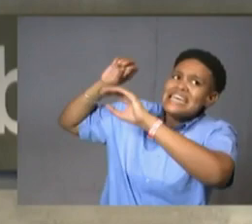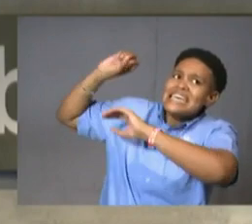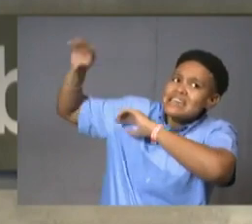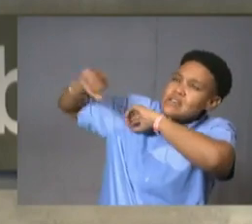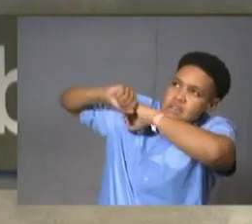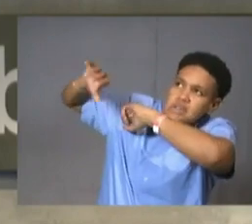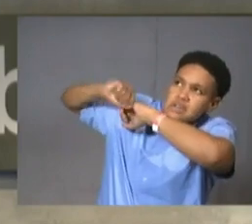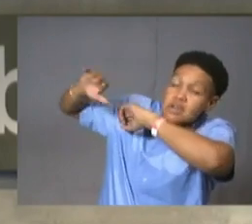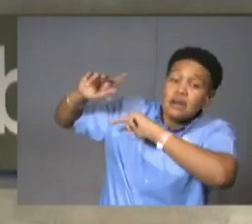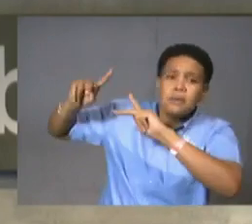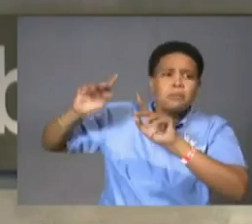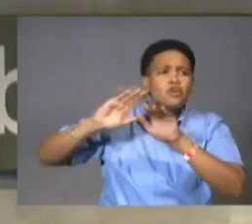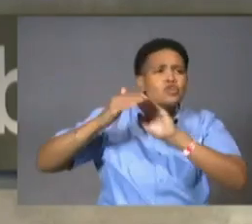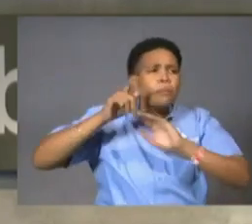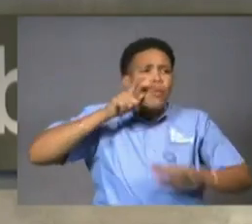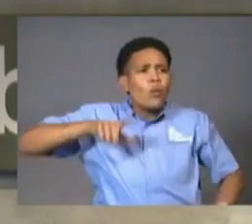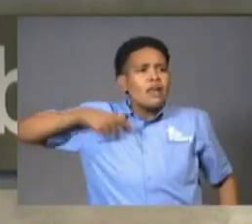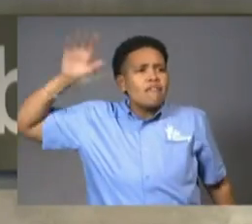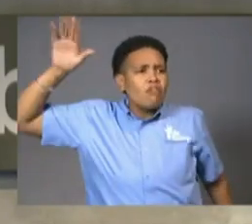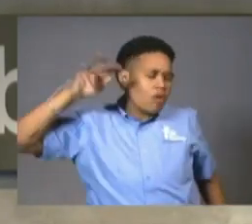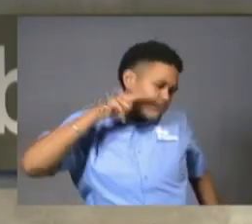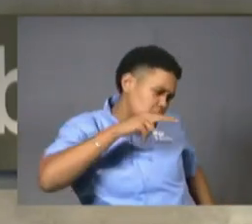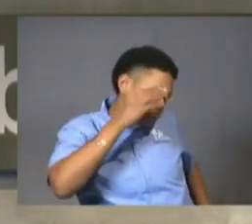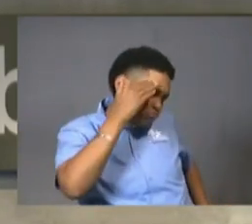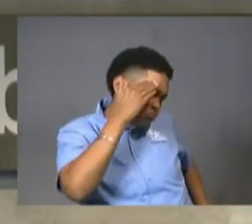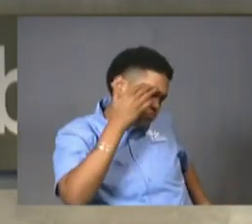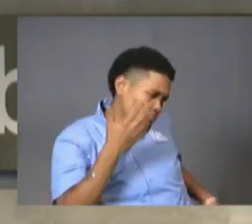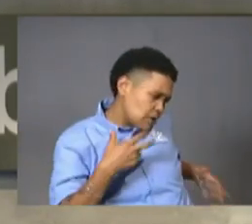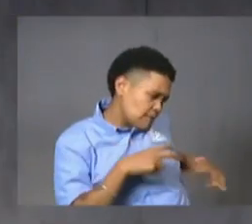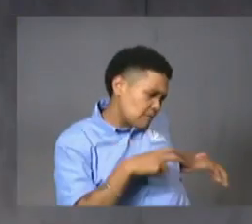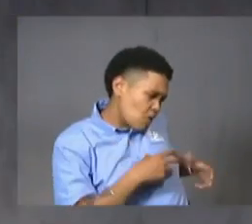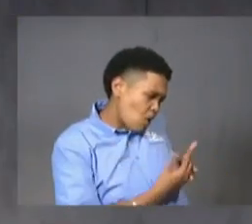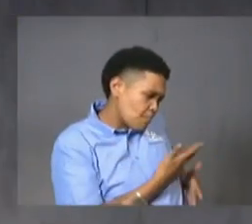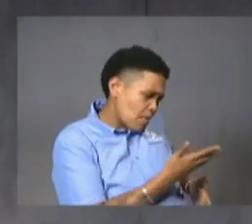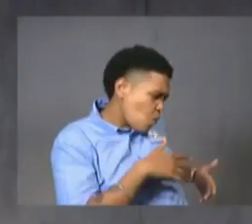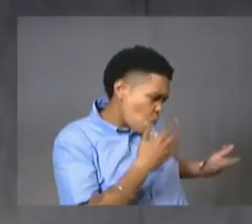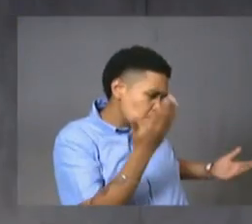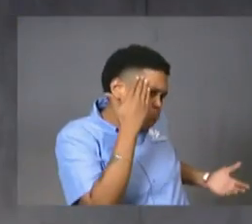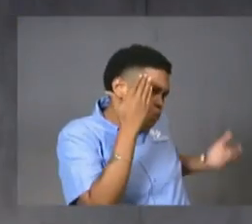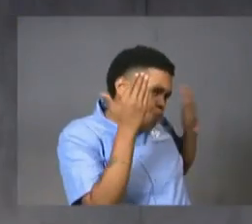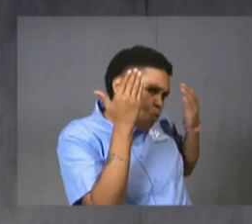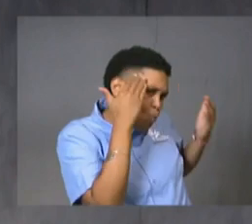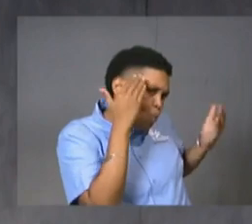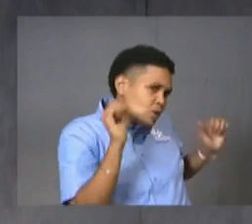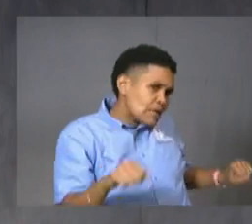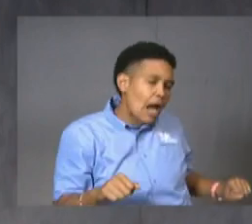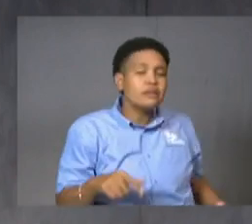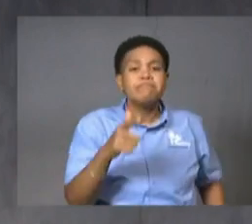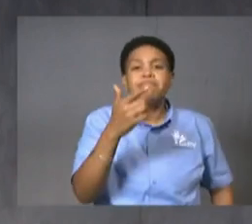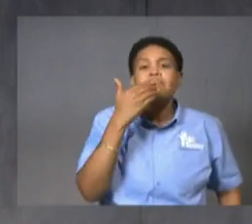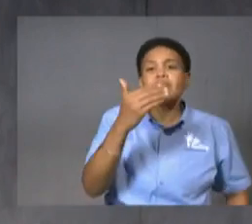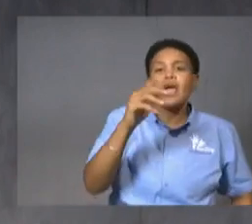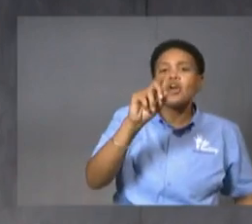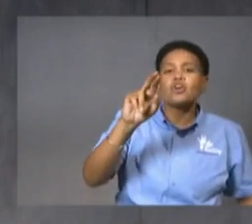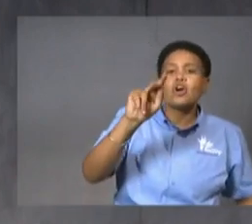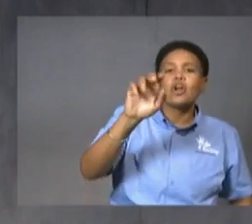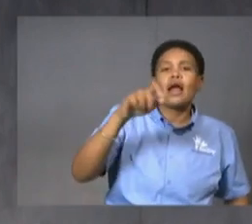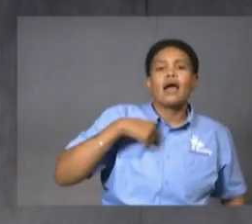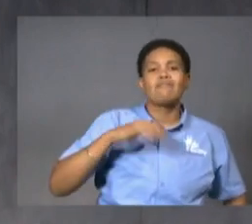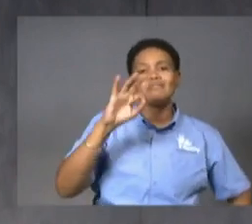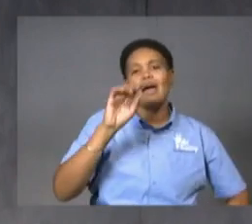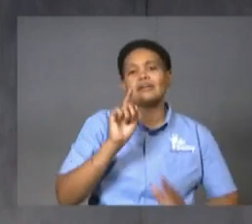diaspora members be aware of investment opportunities in Jamaica? Thank you, Dr. Clark. Mr. Golding, you have 90 seconds for your